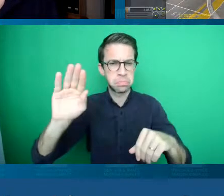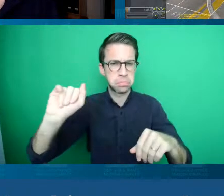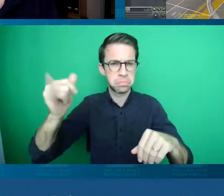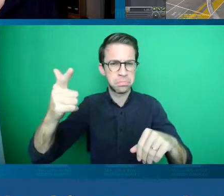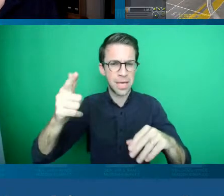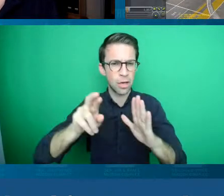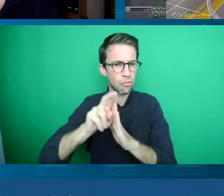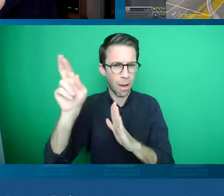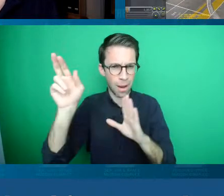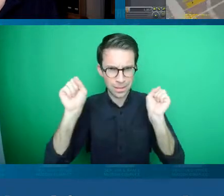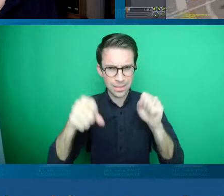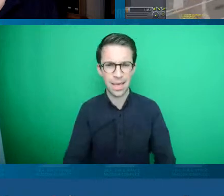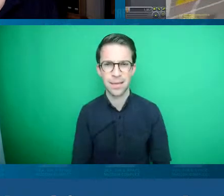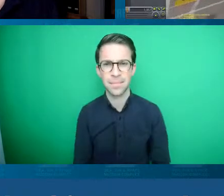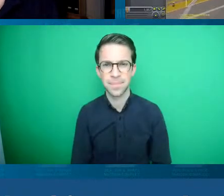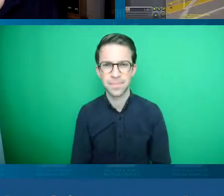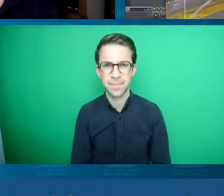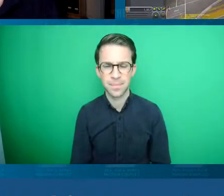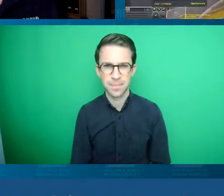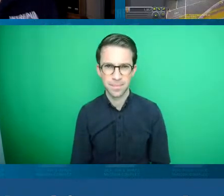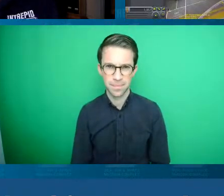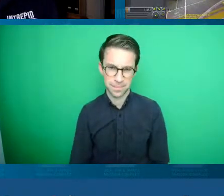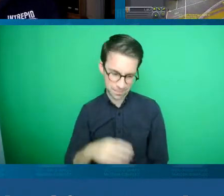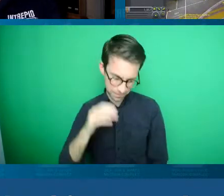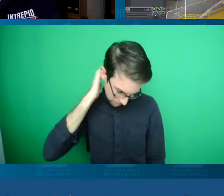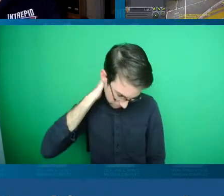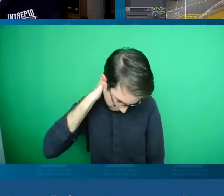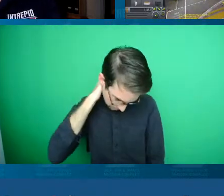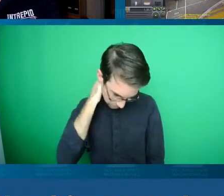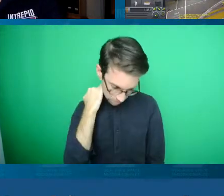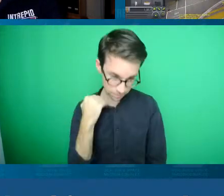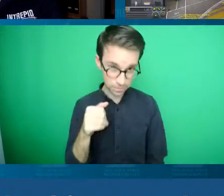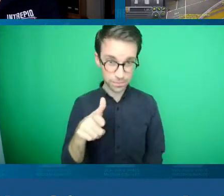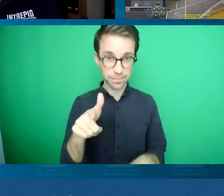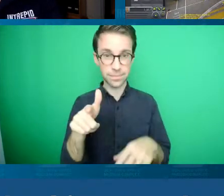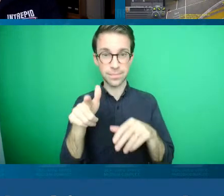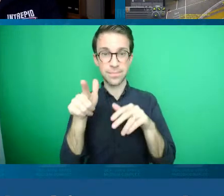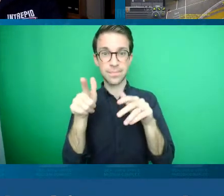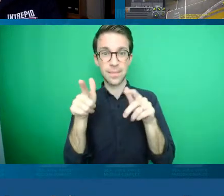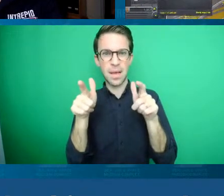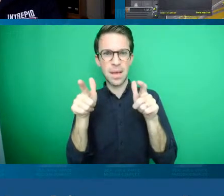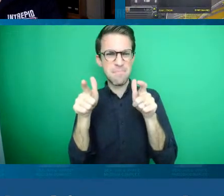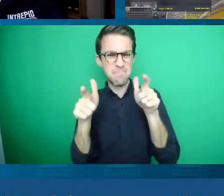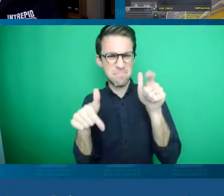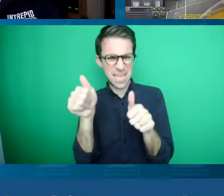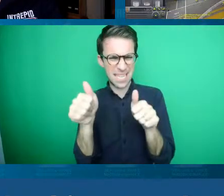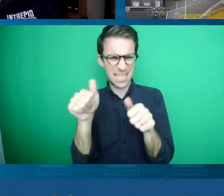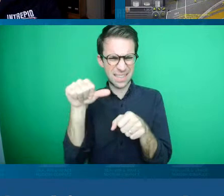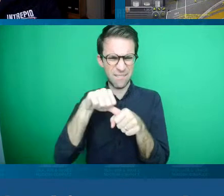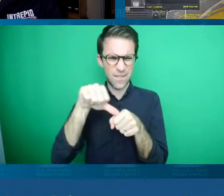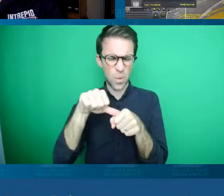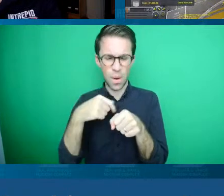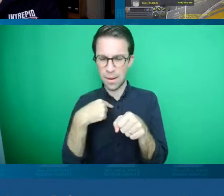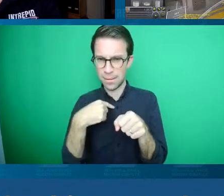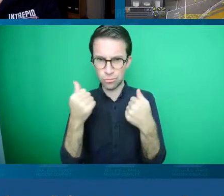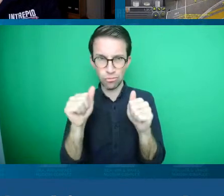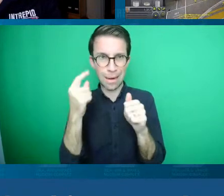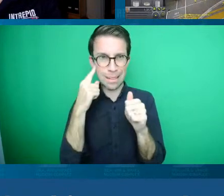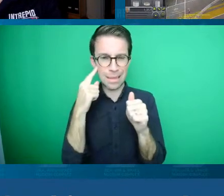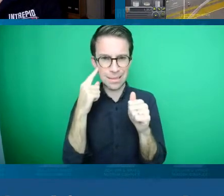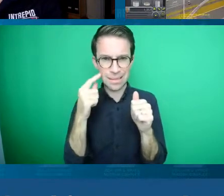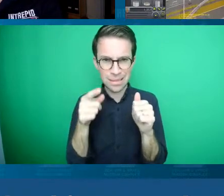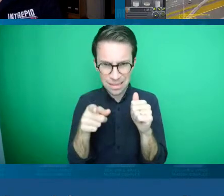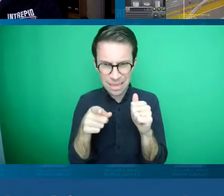well, let's just do that. And let's grab these big, massive fuel tanks. What's the biggest fuel tank we have in the game? These look